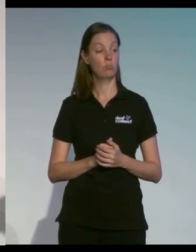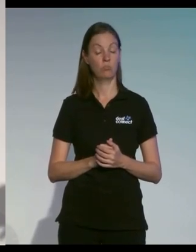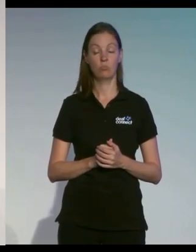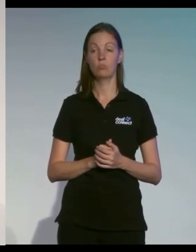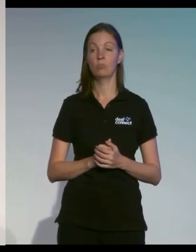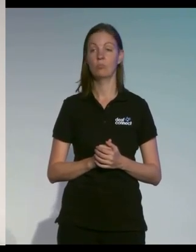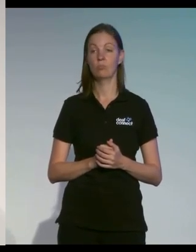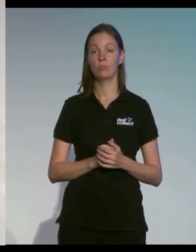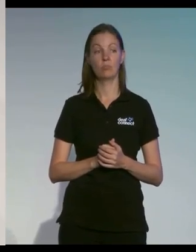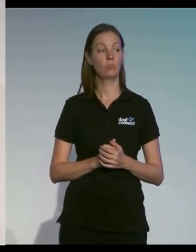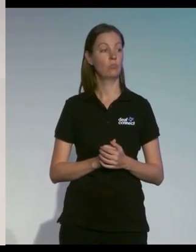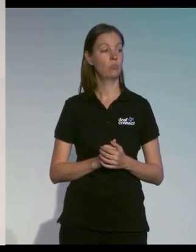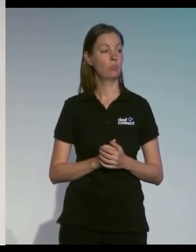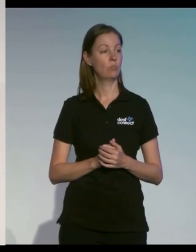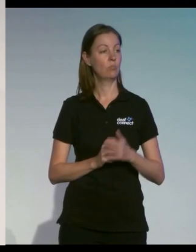Yes.